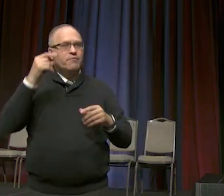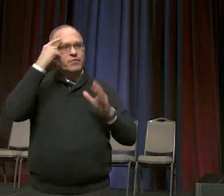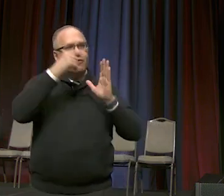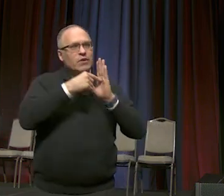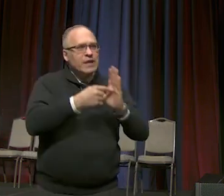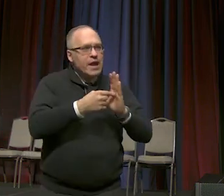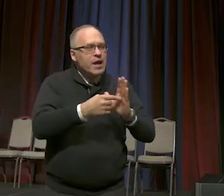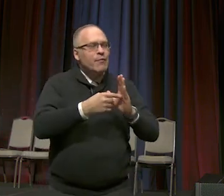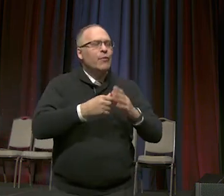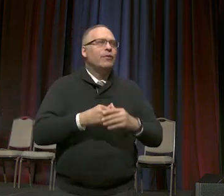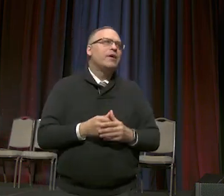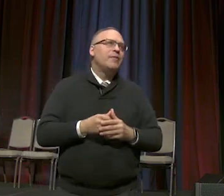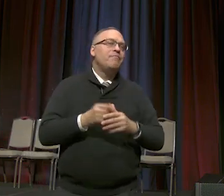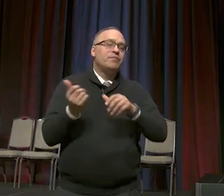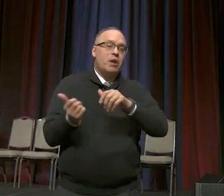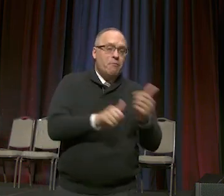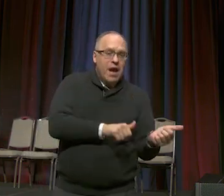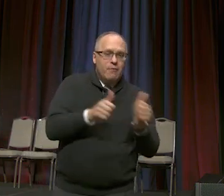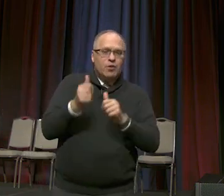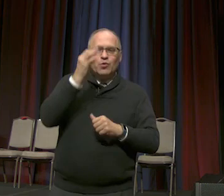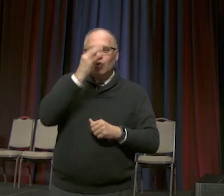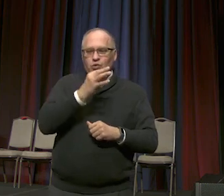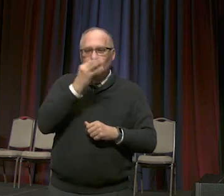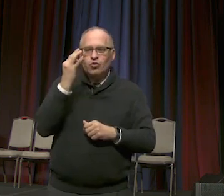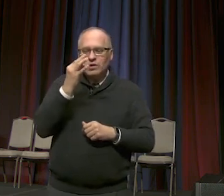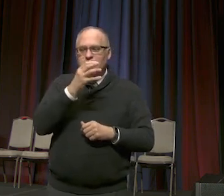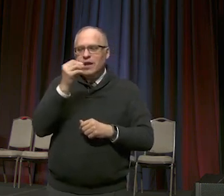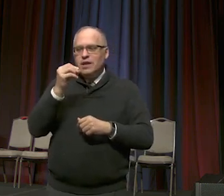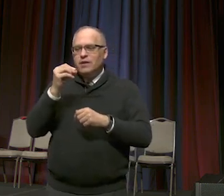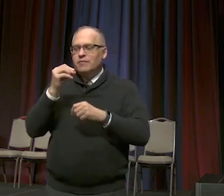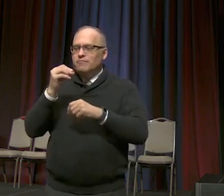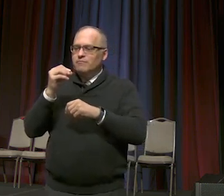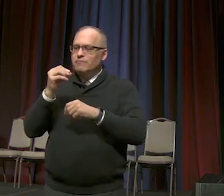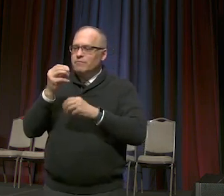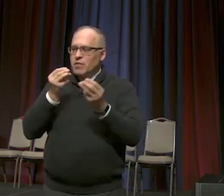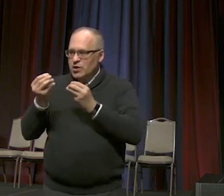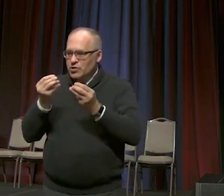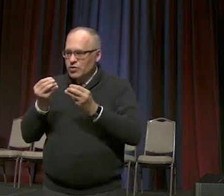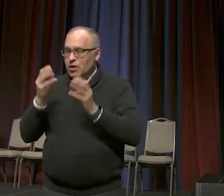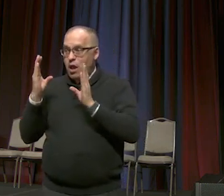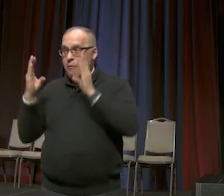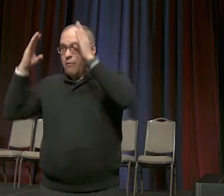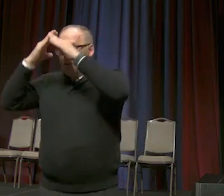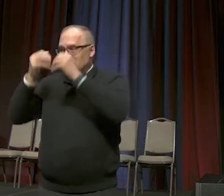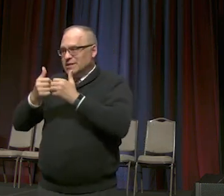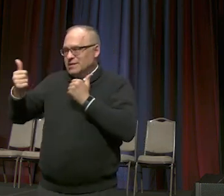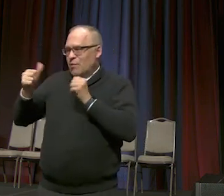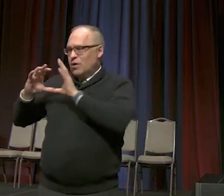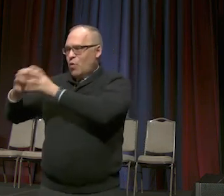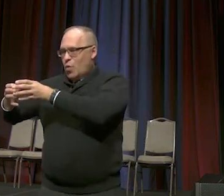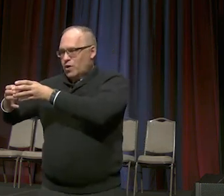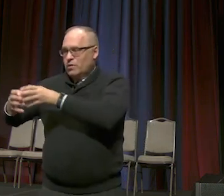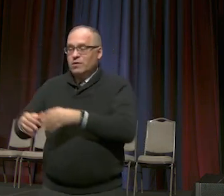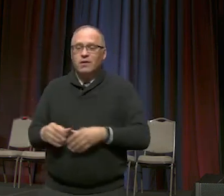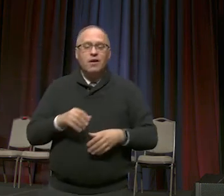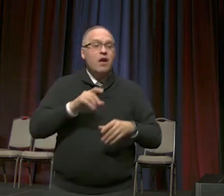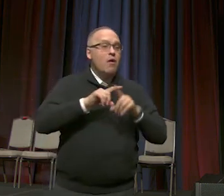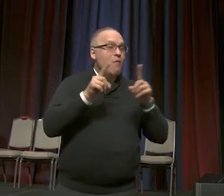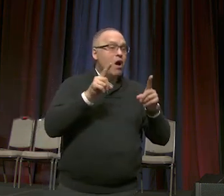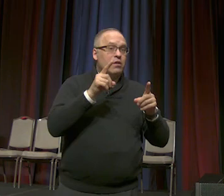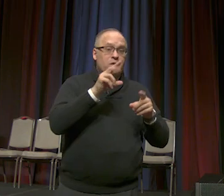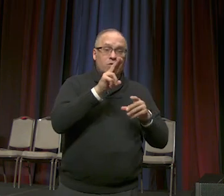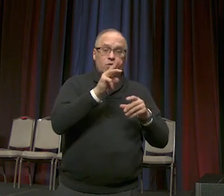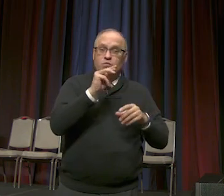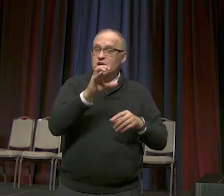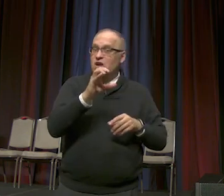instance, in baptism, Eucharist, and ministry, bishops are a separate order. In the United Methodist Church, they are not.